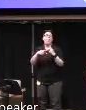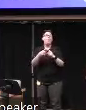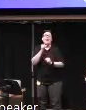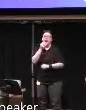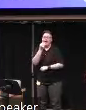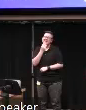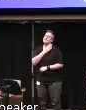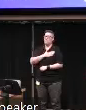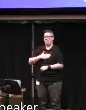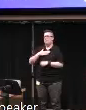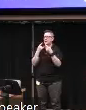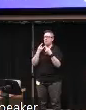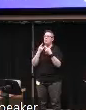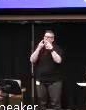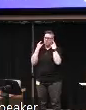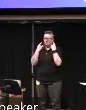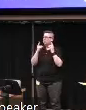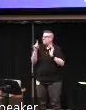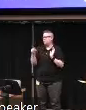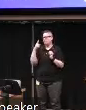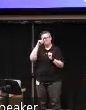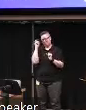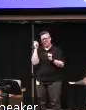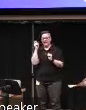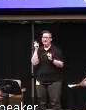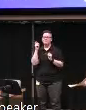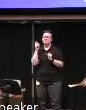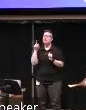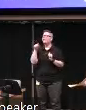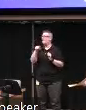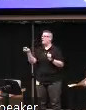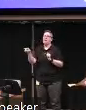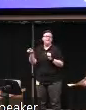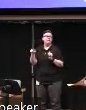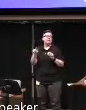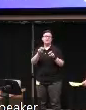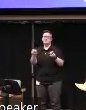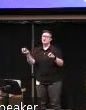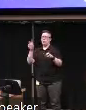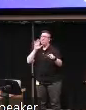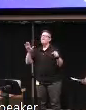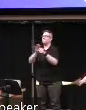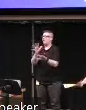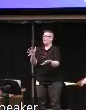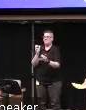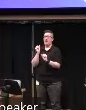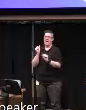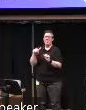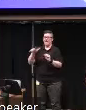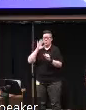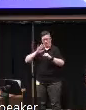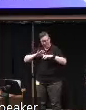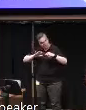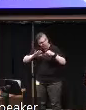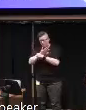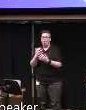not eating to consider masking as well, just given that these seats are going to fill up fast, folks. We're going to be jam-packed full of